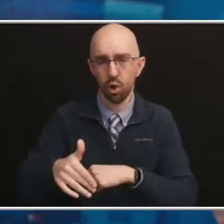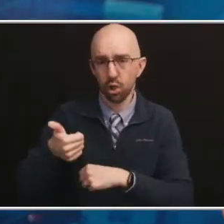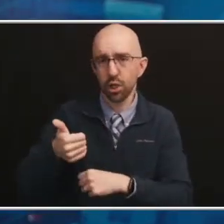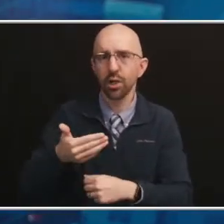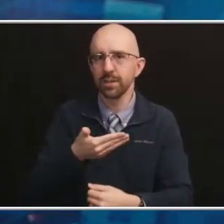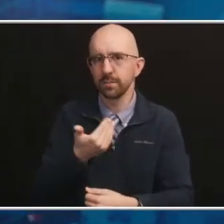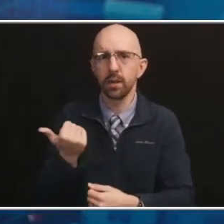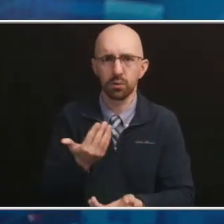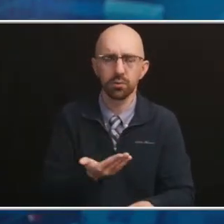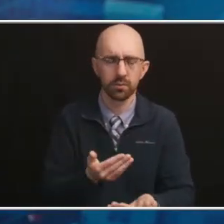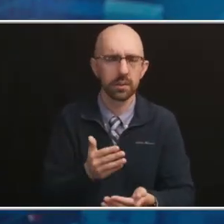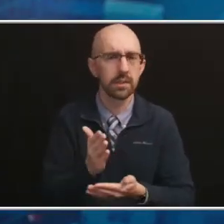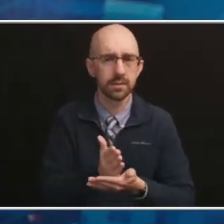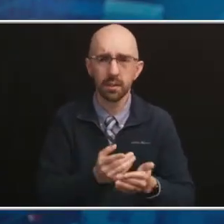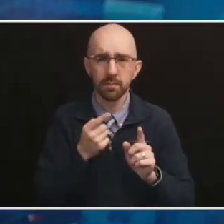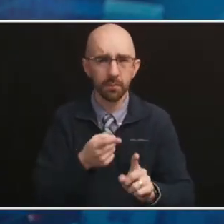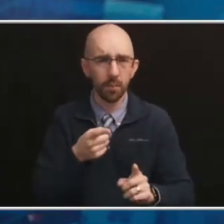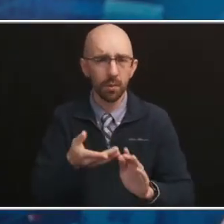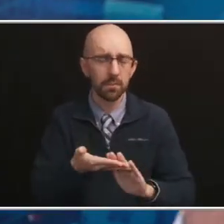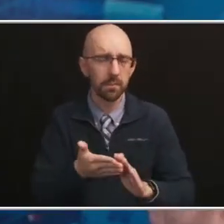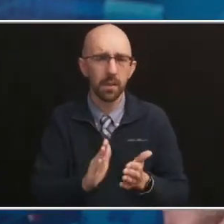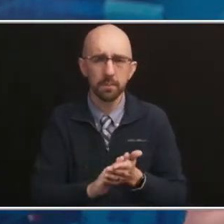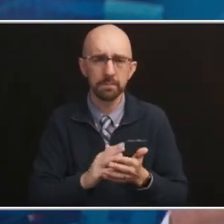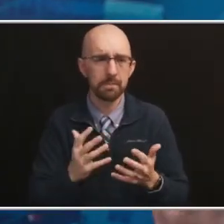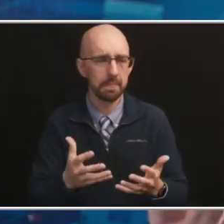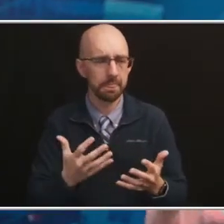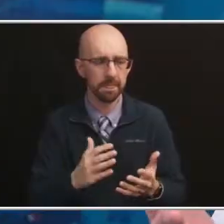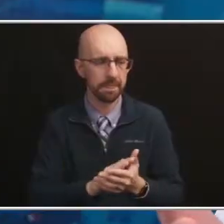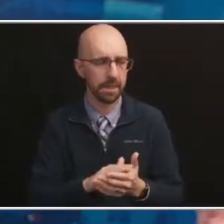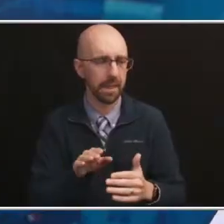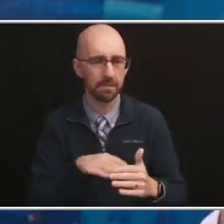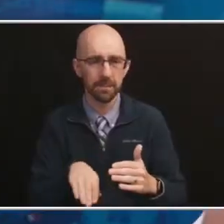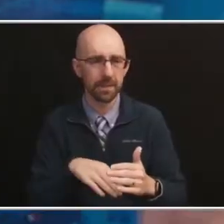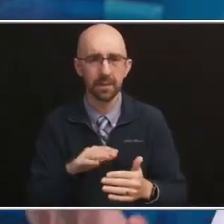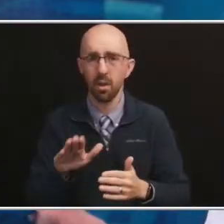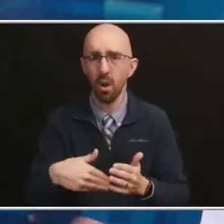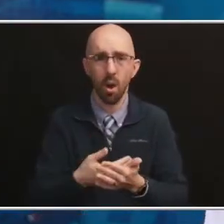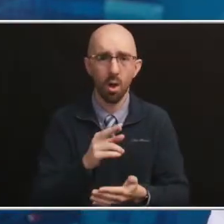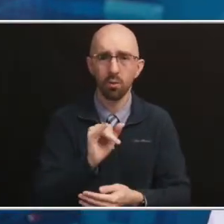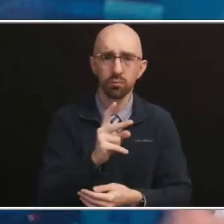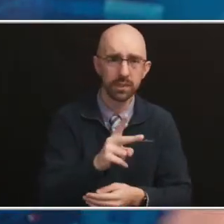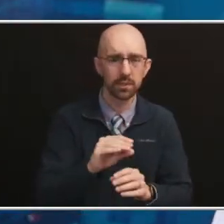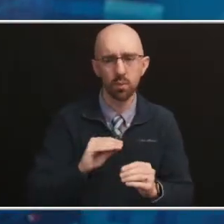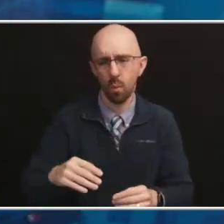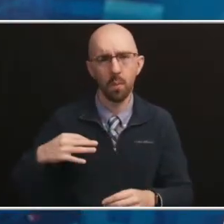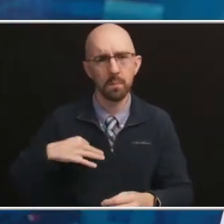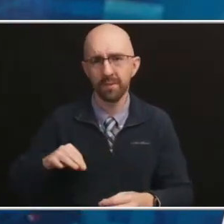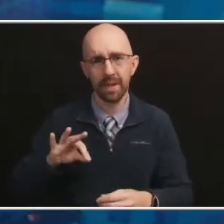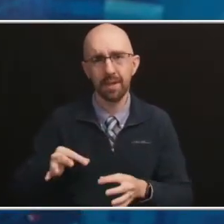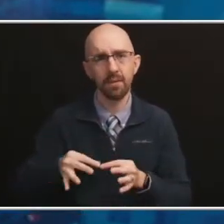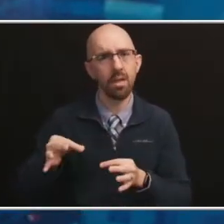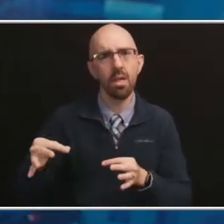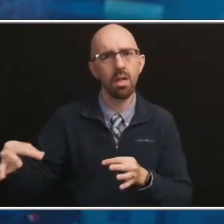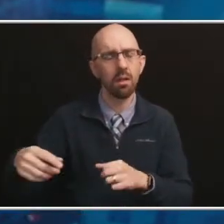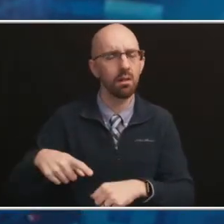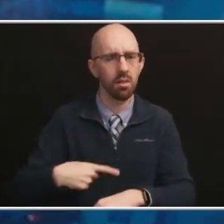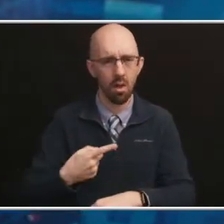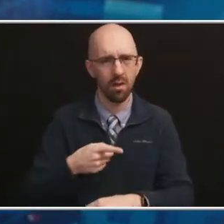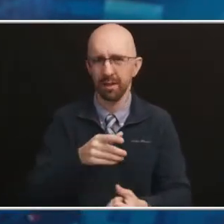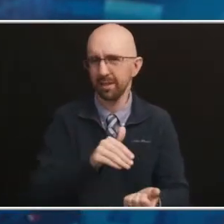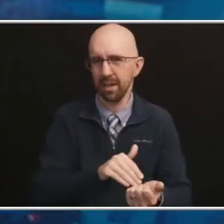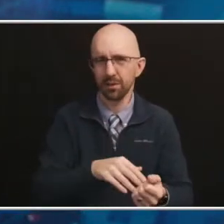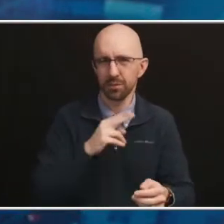some point they become, basically all risk, no benefit if we wait too long. And Dr. Townley mentioned that if